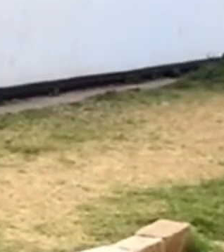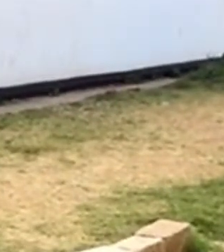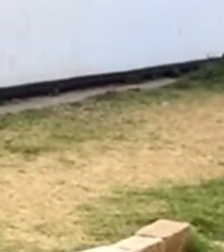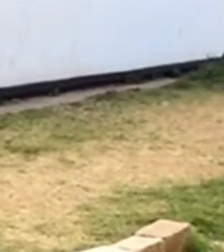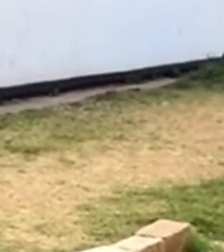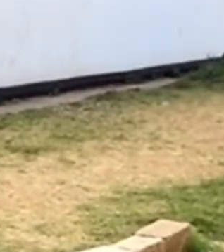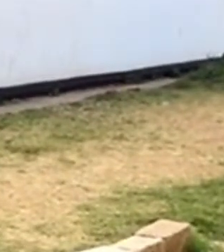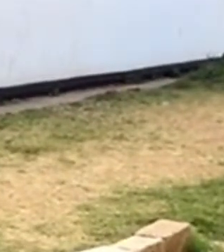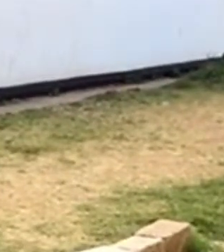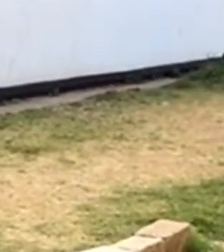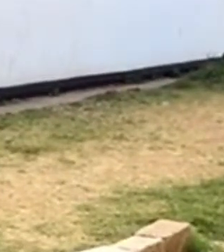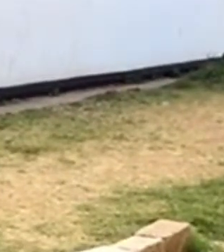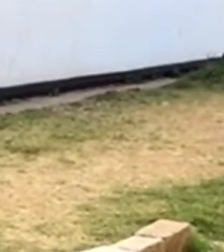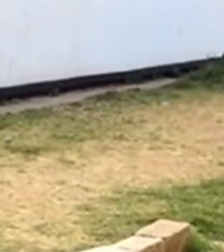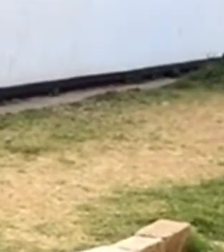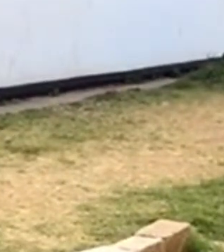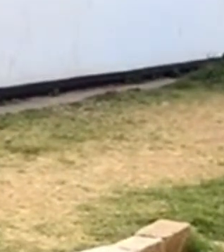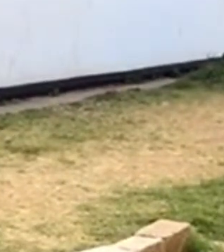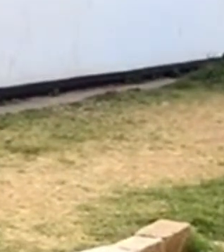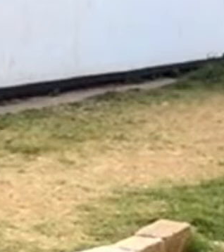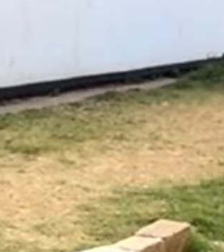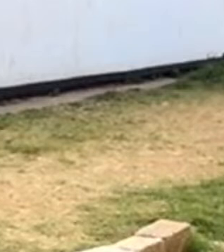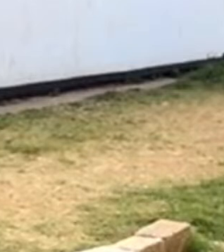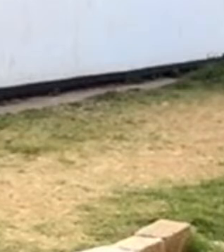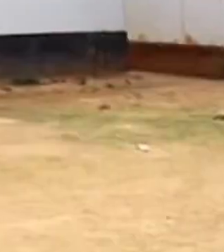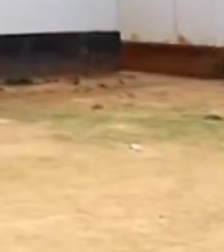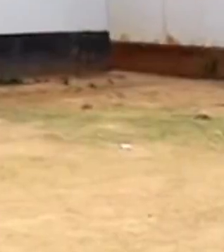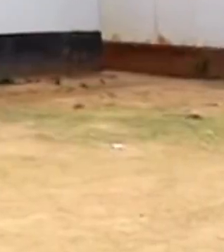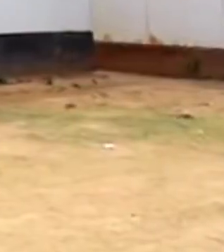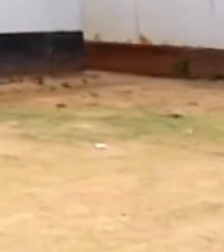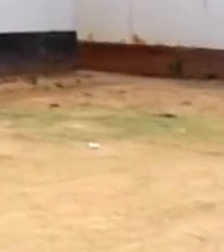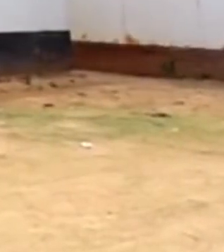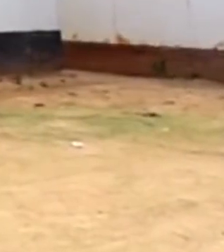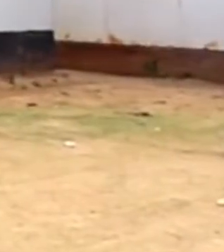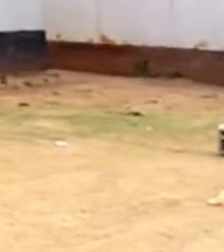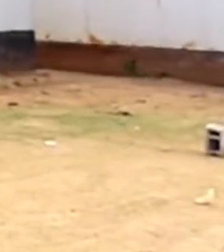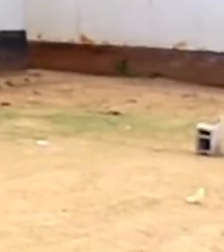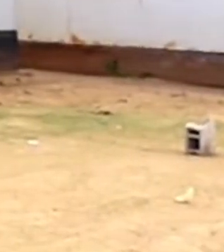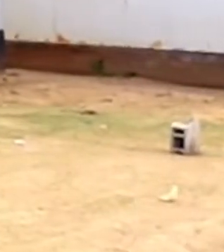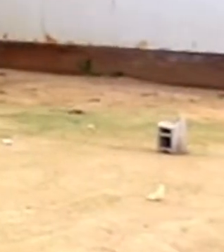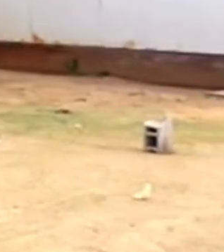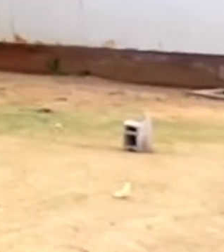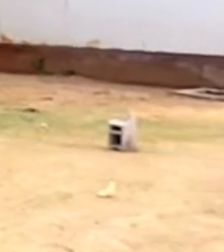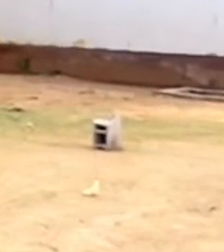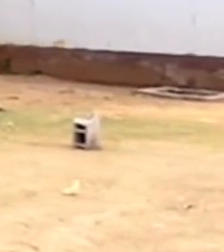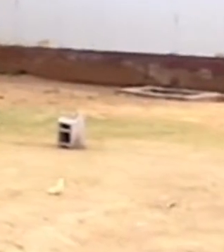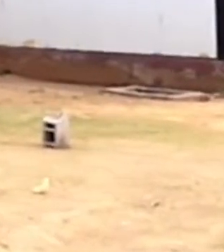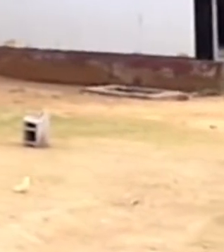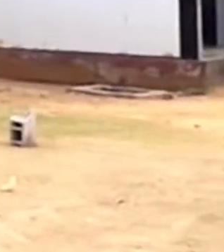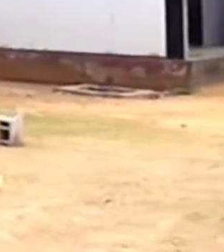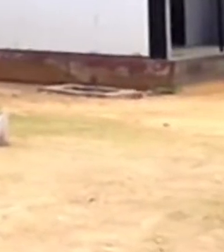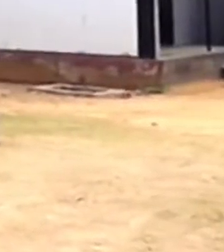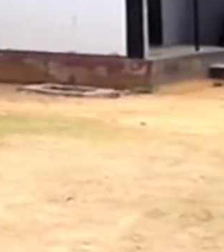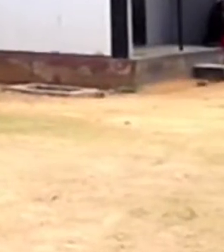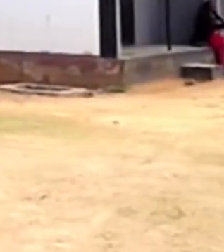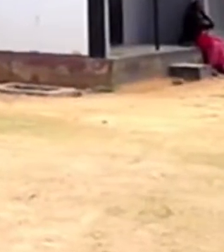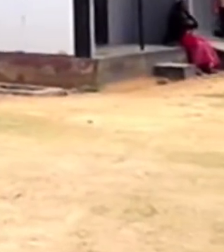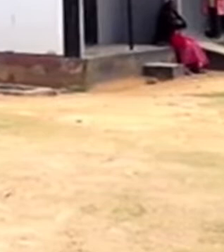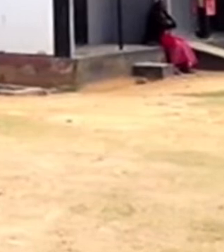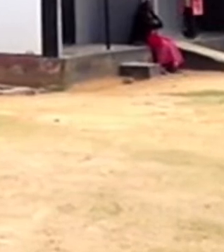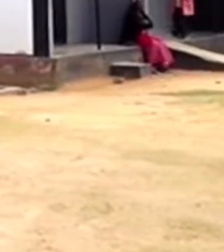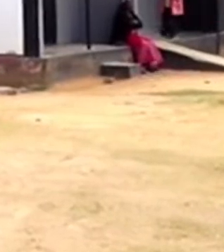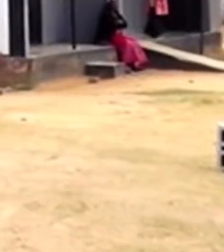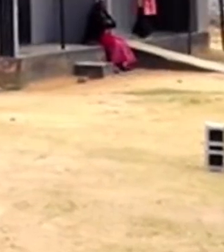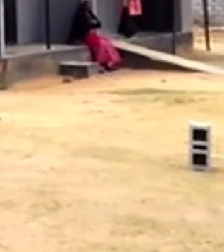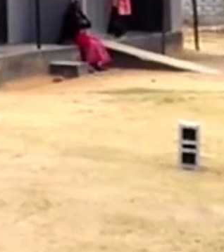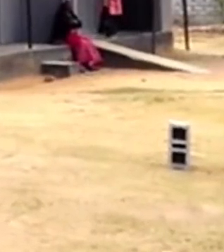in 2022 and is yet to be commissioned. Medical services by expectant mothers will now be easily